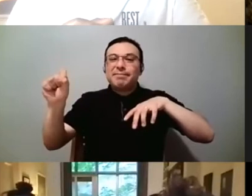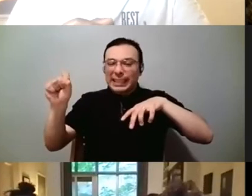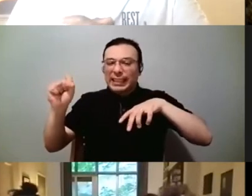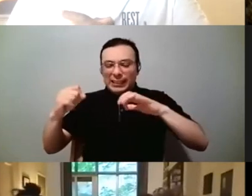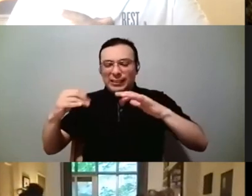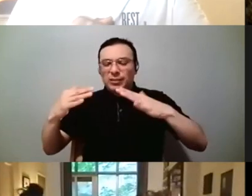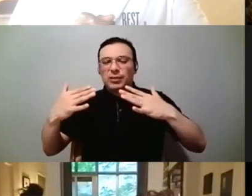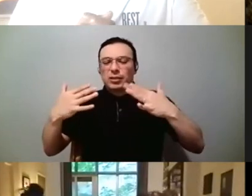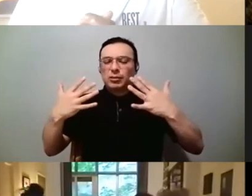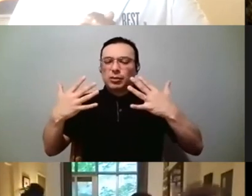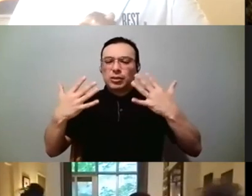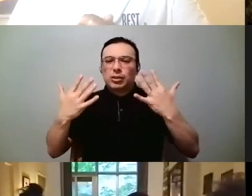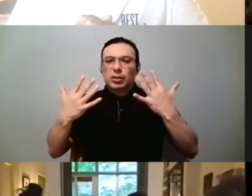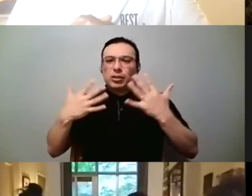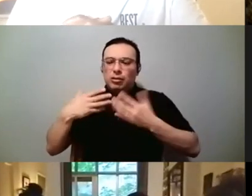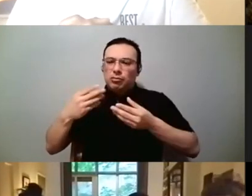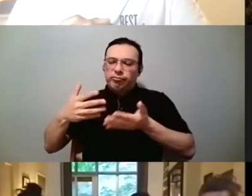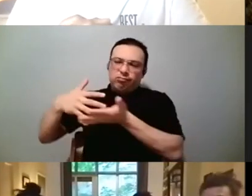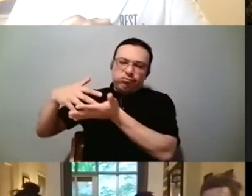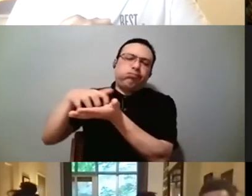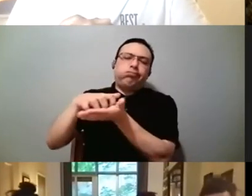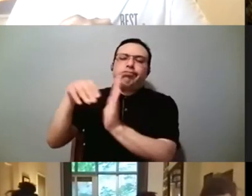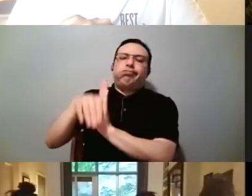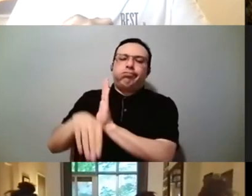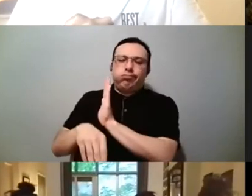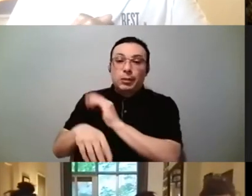And so when I heard Pamela's words, it made me cry.